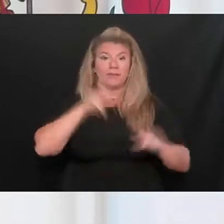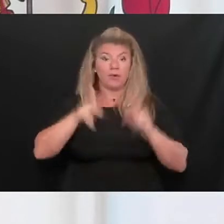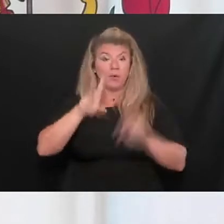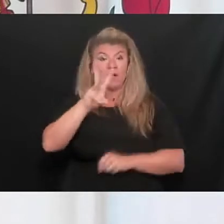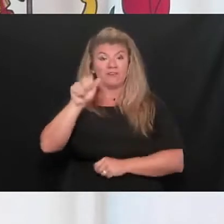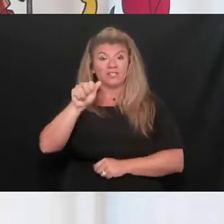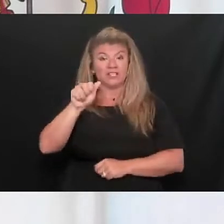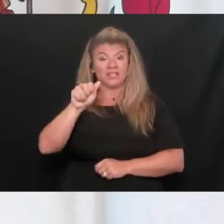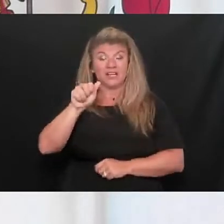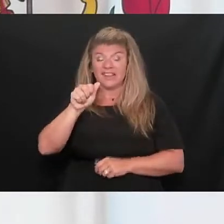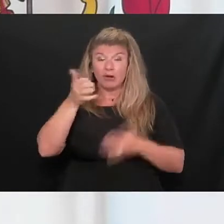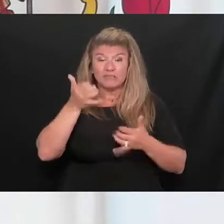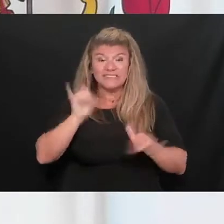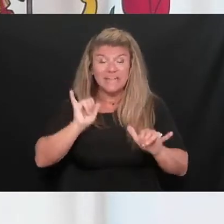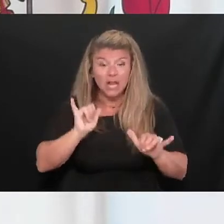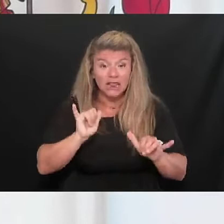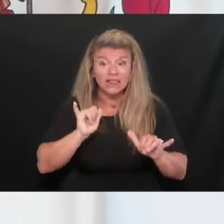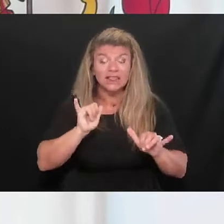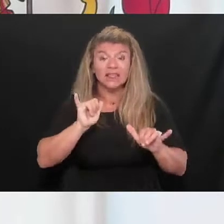that are still,